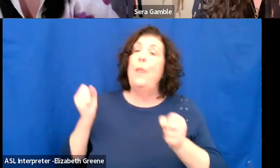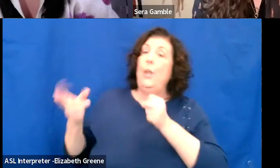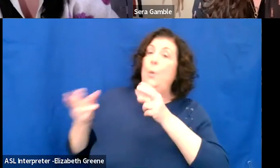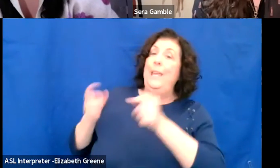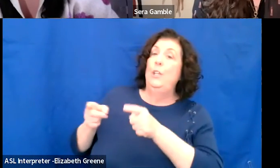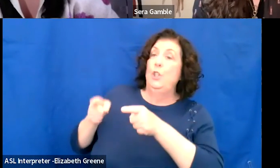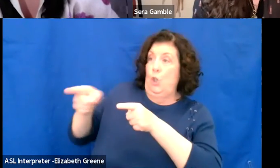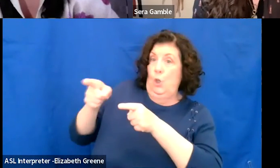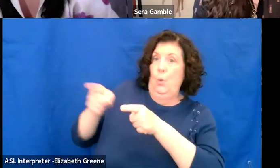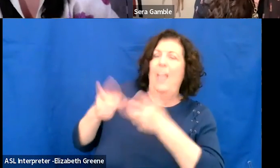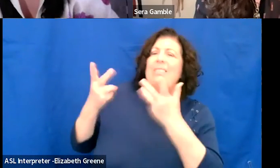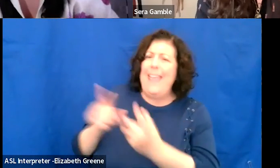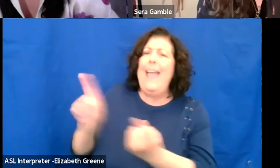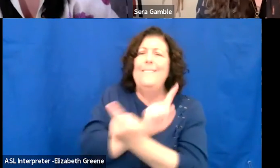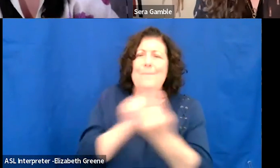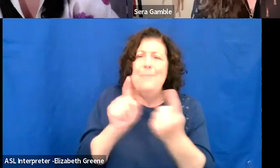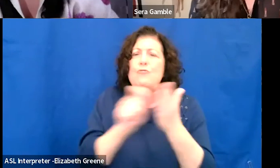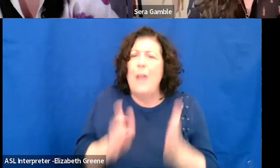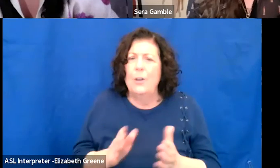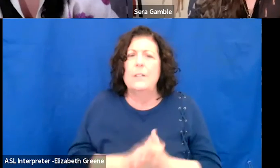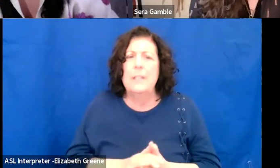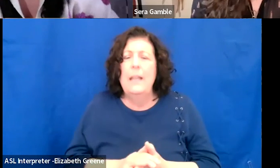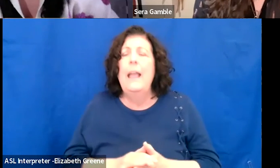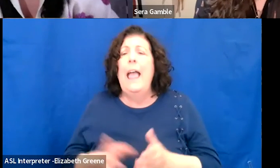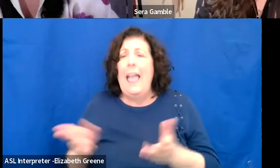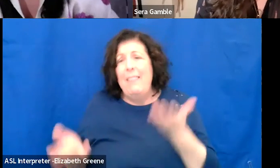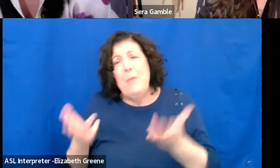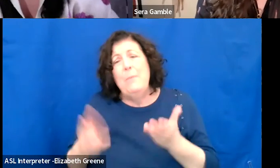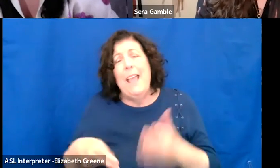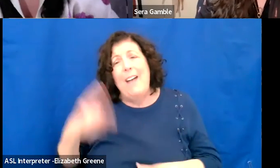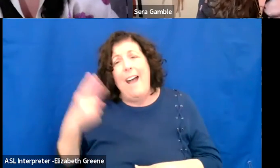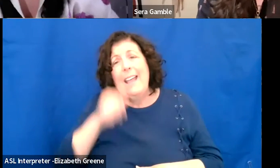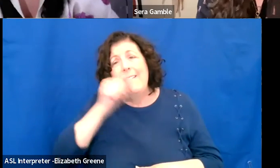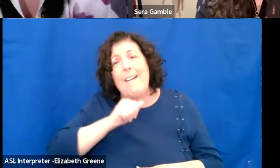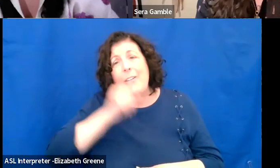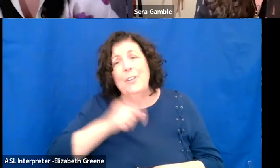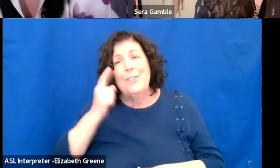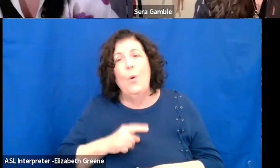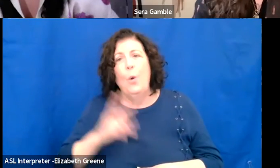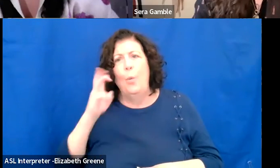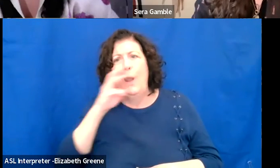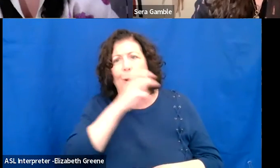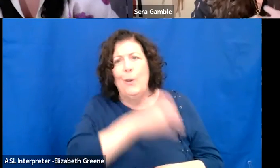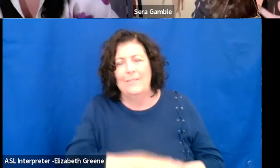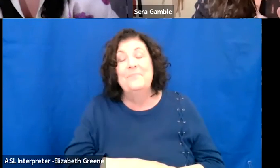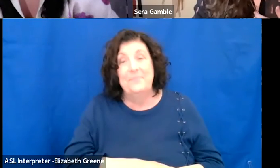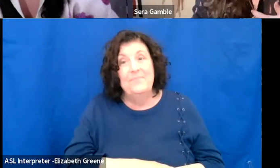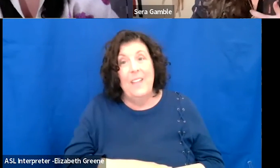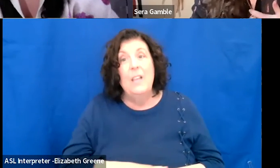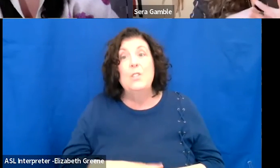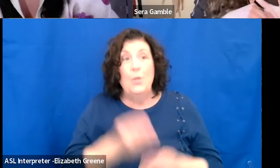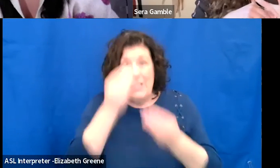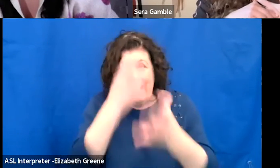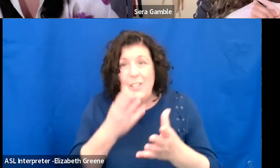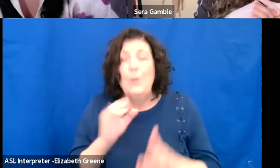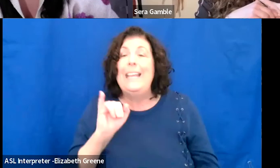we're a package deal. As someone right. once said to me, you have to have a fairly high tolerance for weird to work with writers. Like, people know. It's okay.